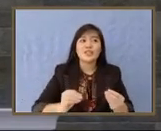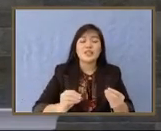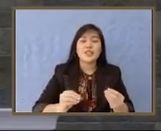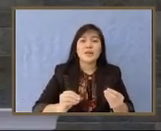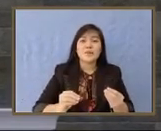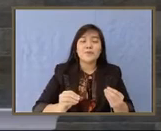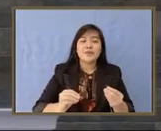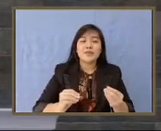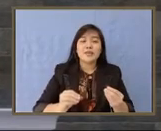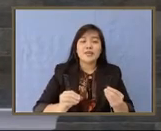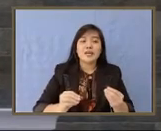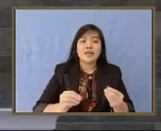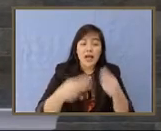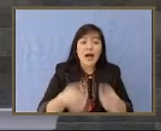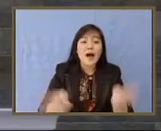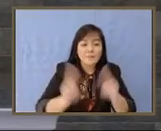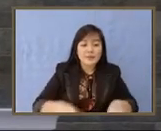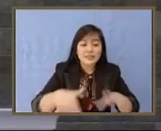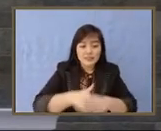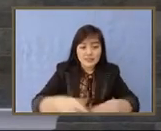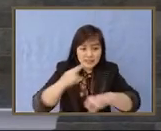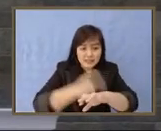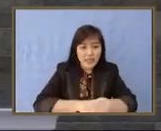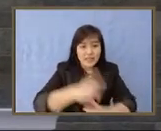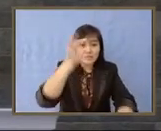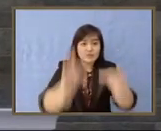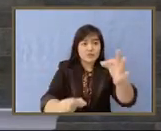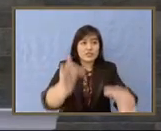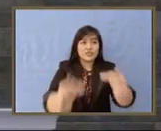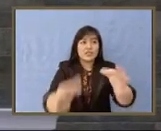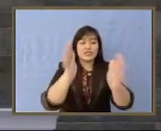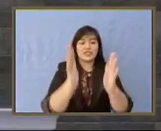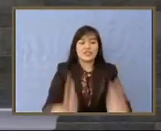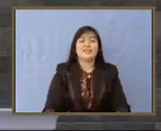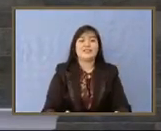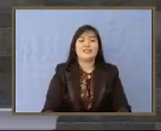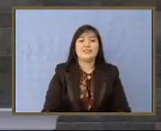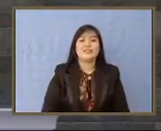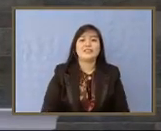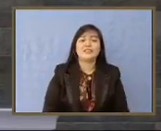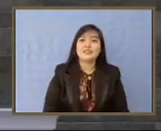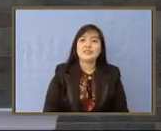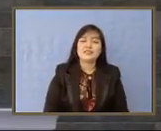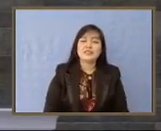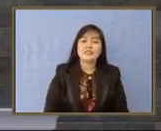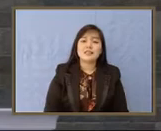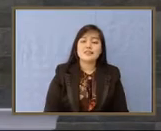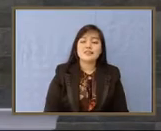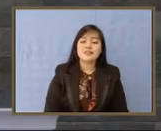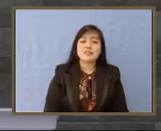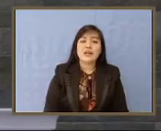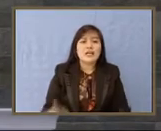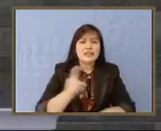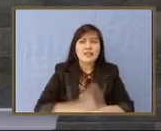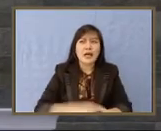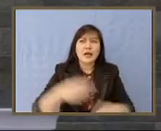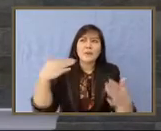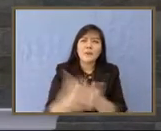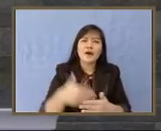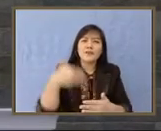it took place during the time of the judges. And this was the time after the